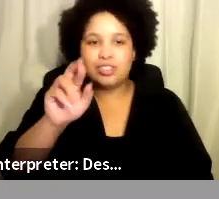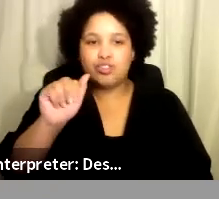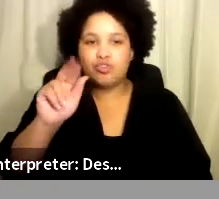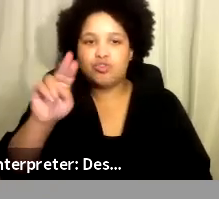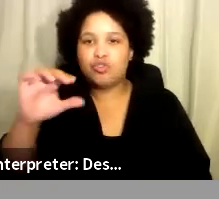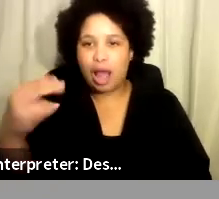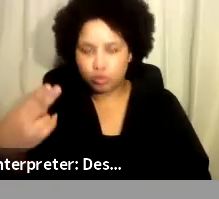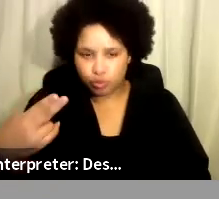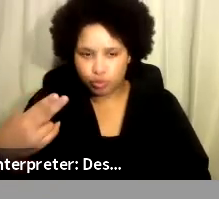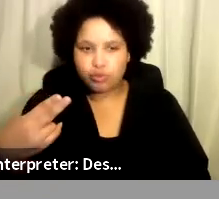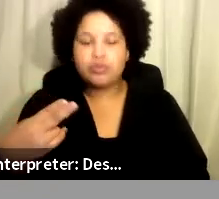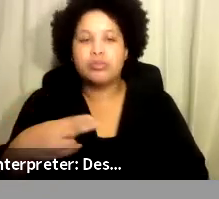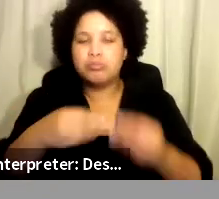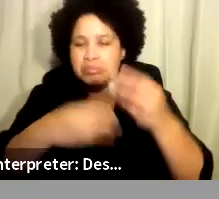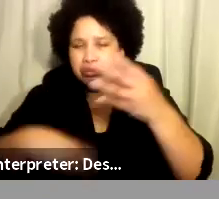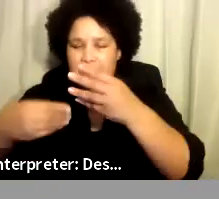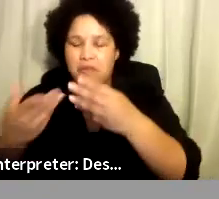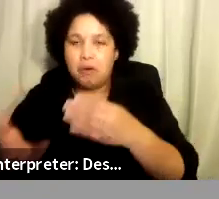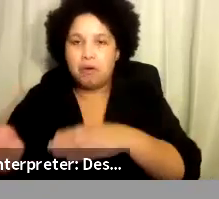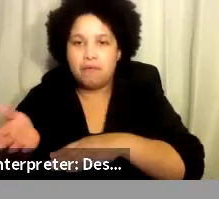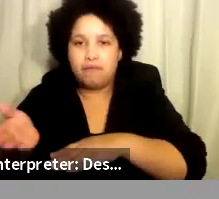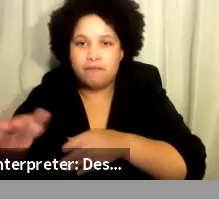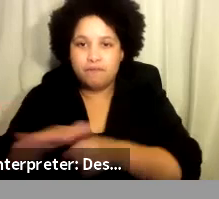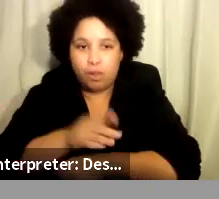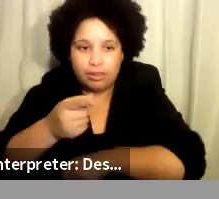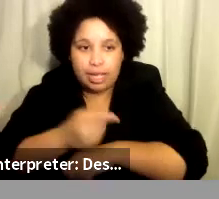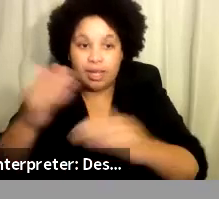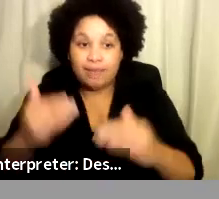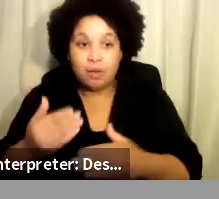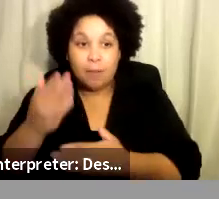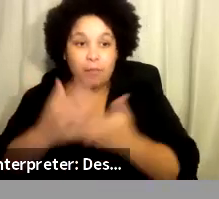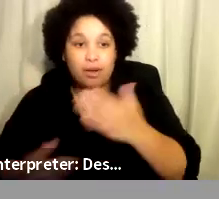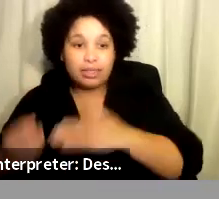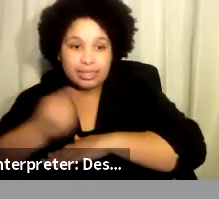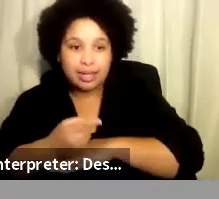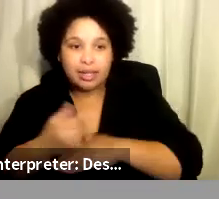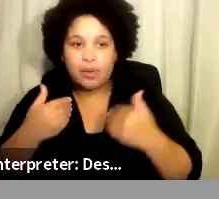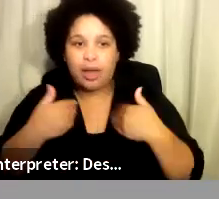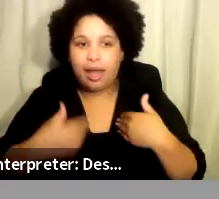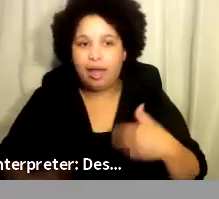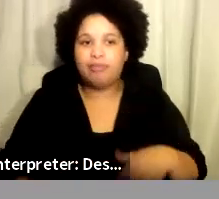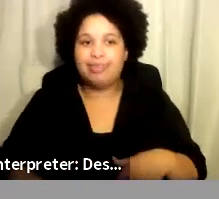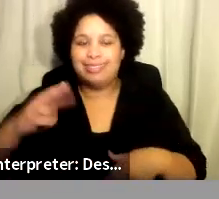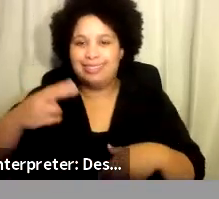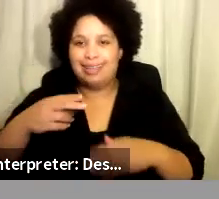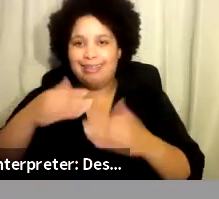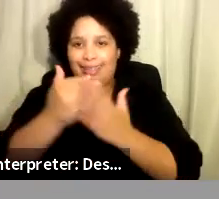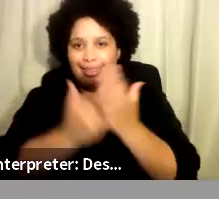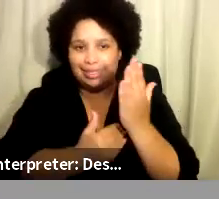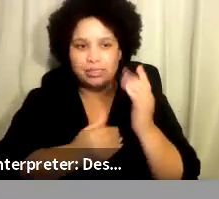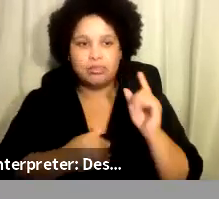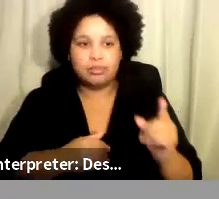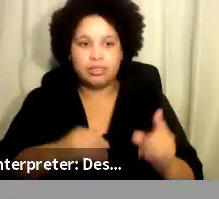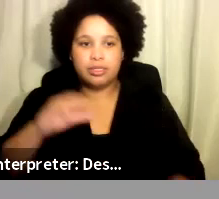Del Paso, Fairbanks, Garden Valley, Hagenwood, Joyce, Kohler,